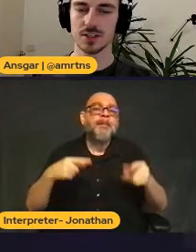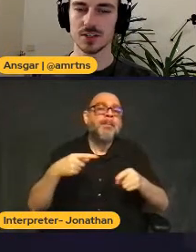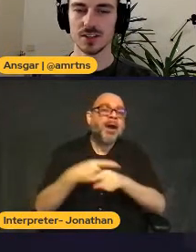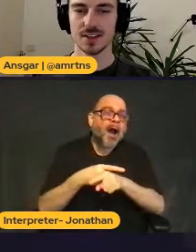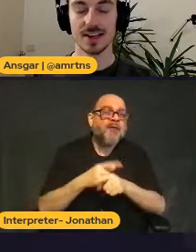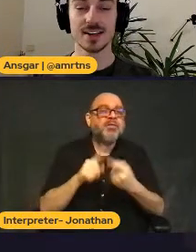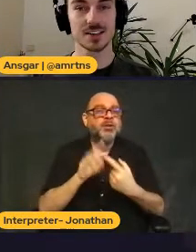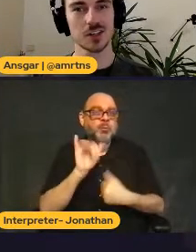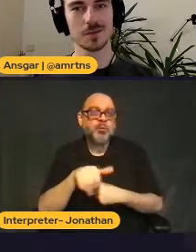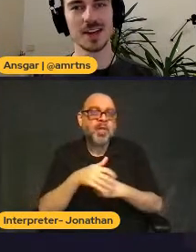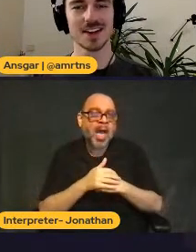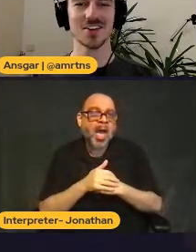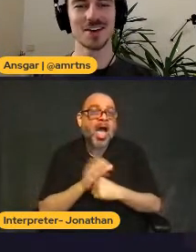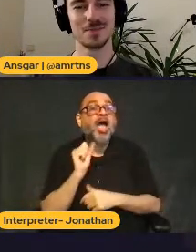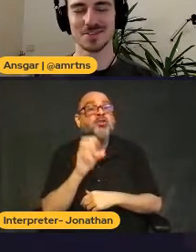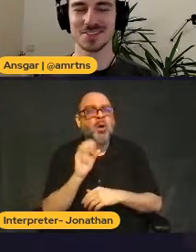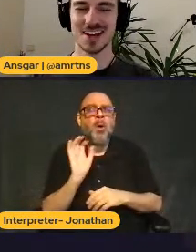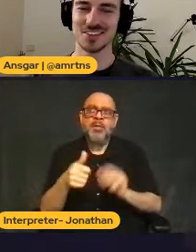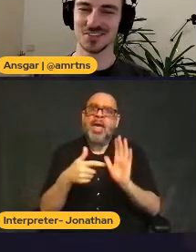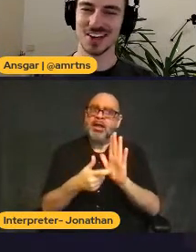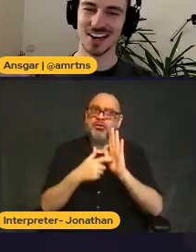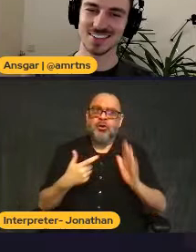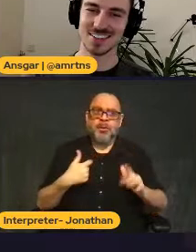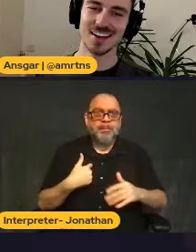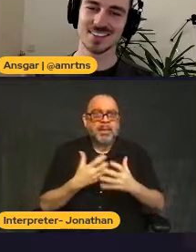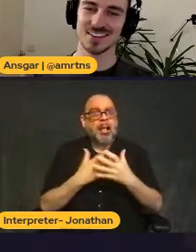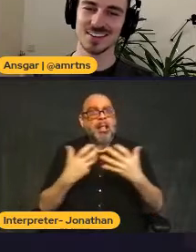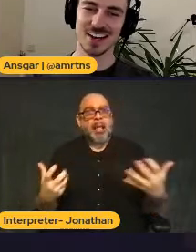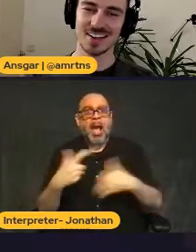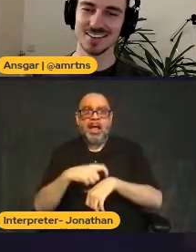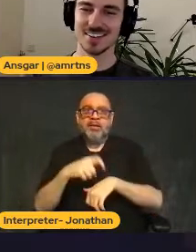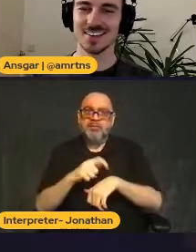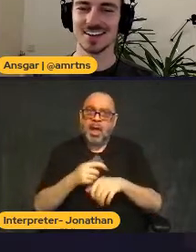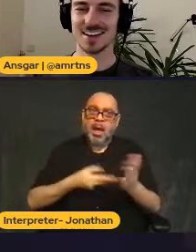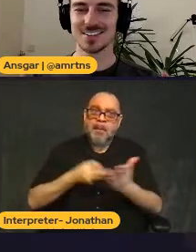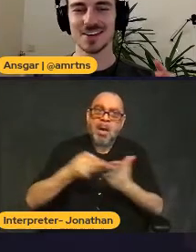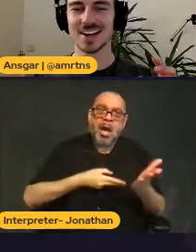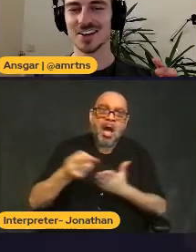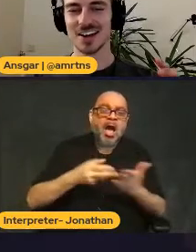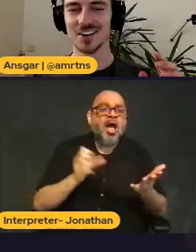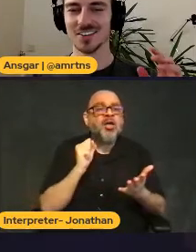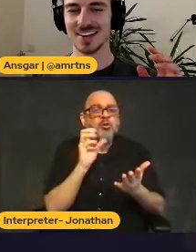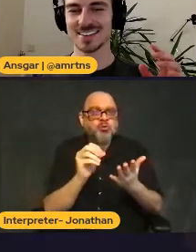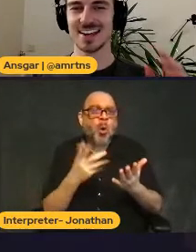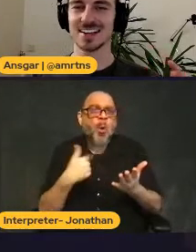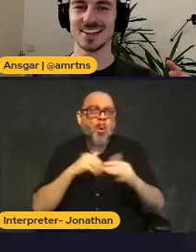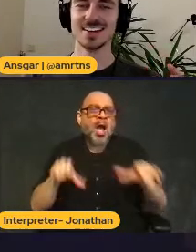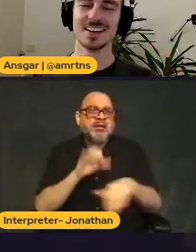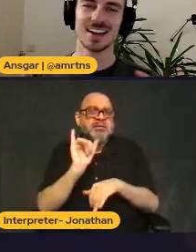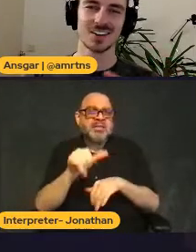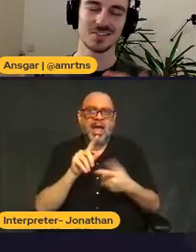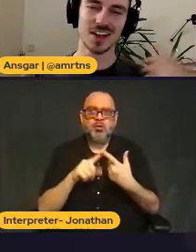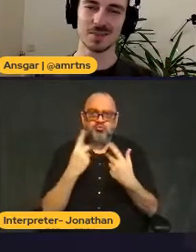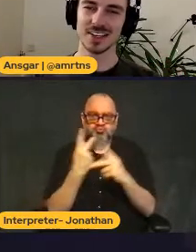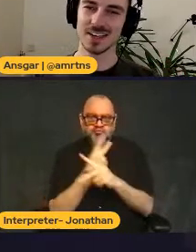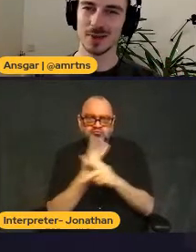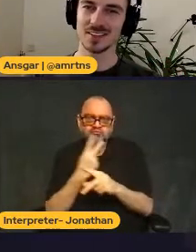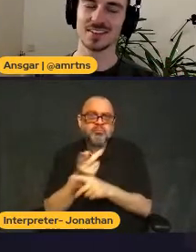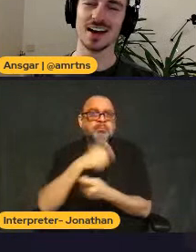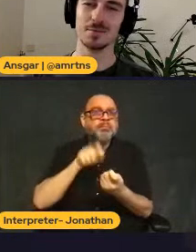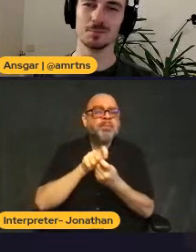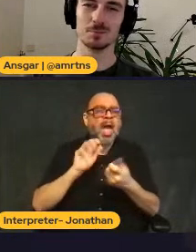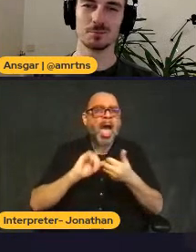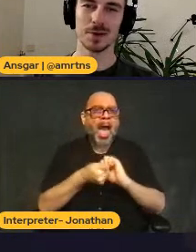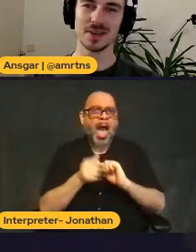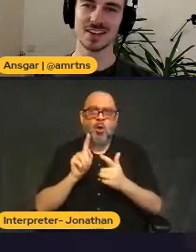that. So, and it took me quite a bit of time, to be honest. So I did have to find out how exactly I could make my